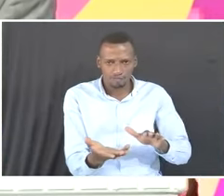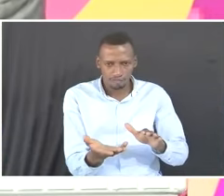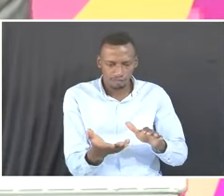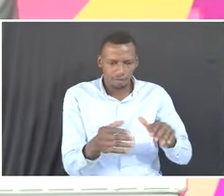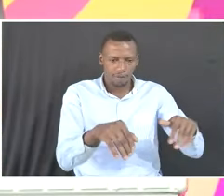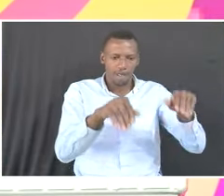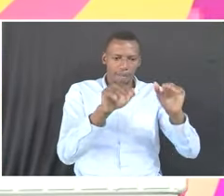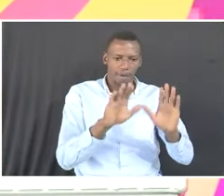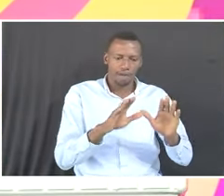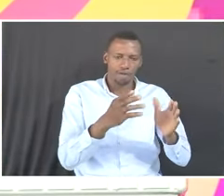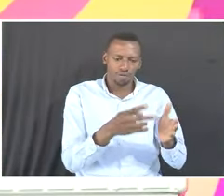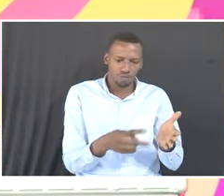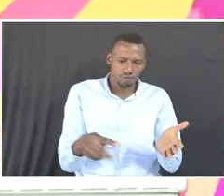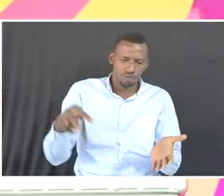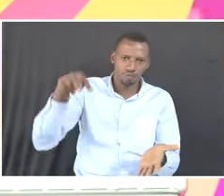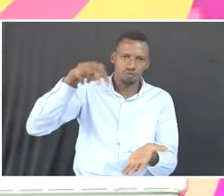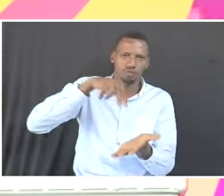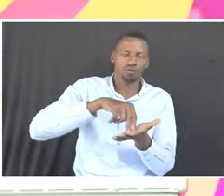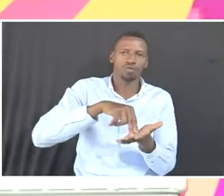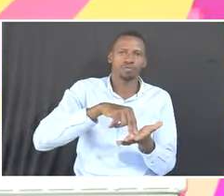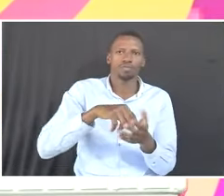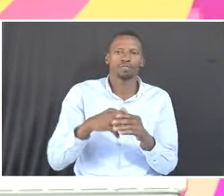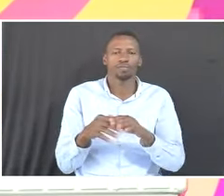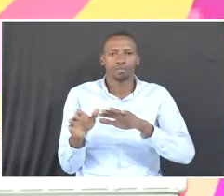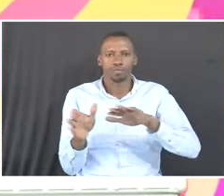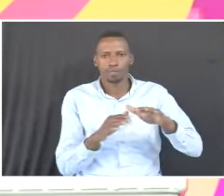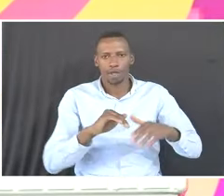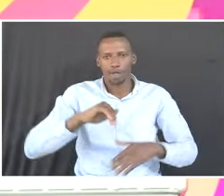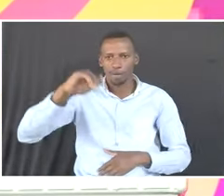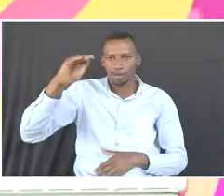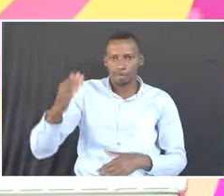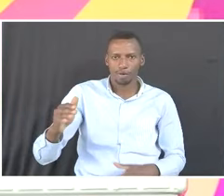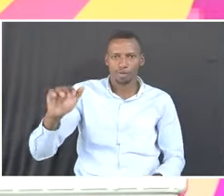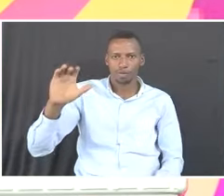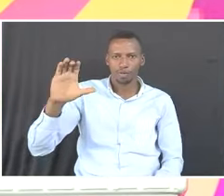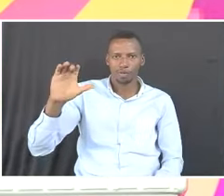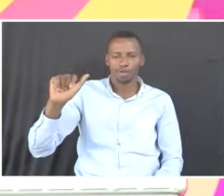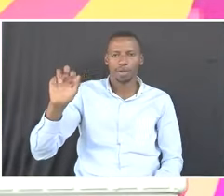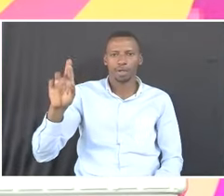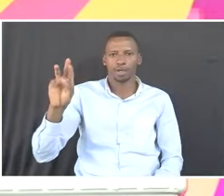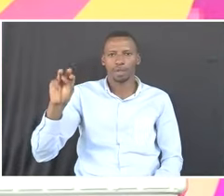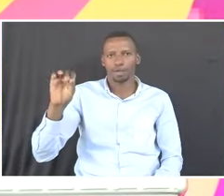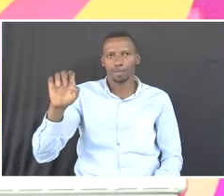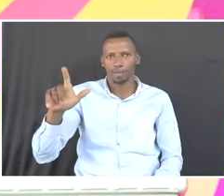Deuteronomy 32 and 34. On Mount Carmel, Elijah demonstrated